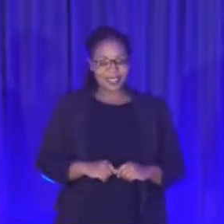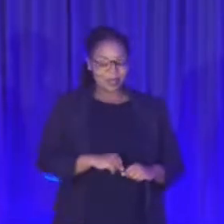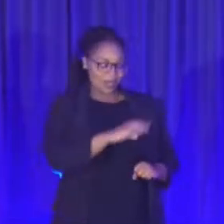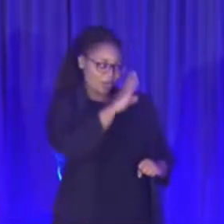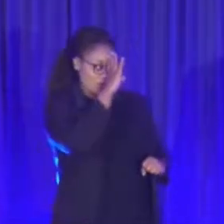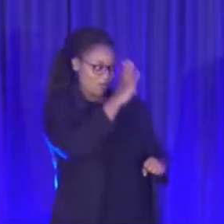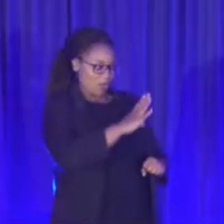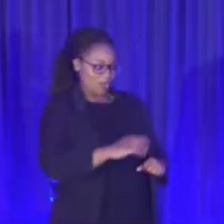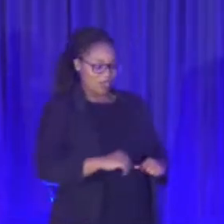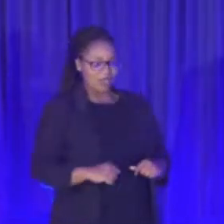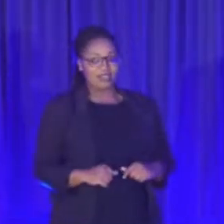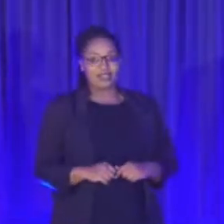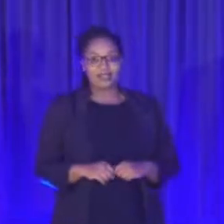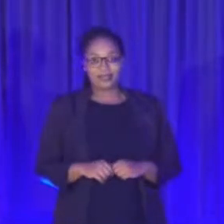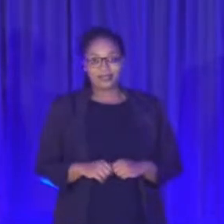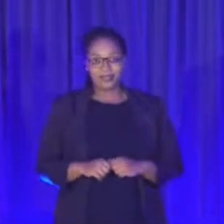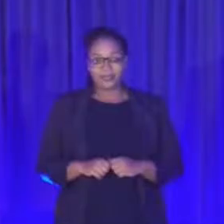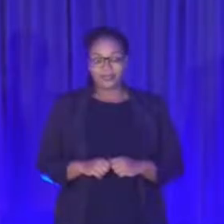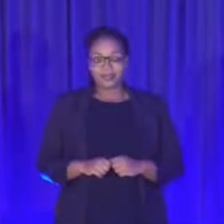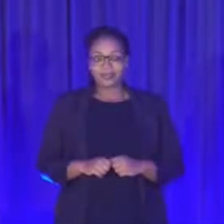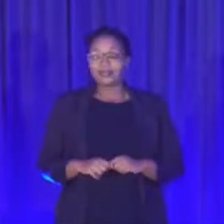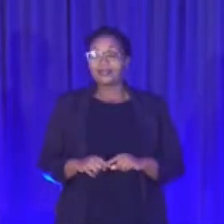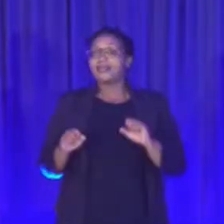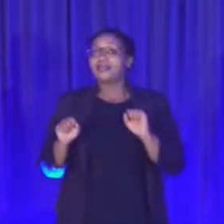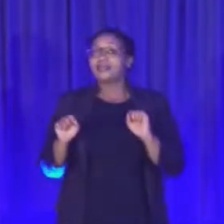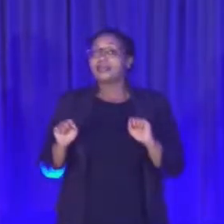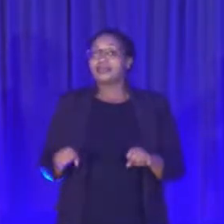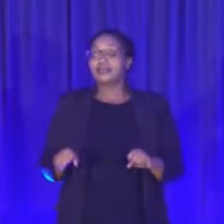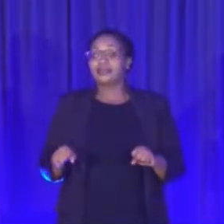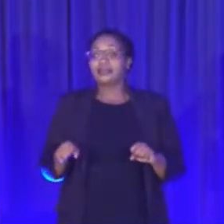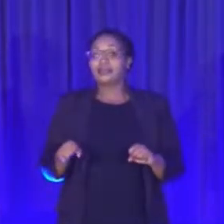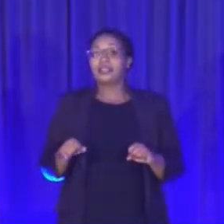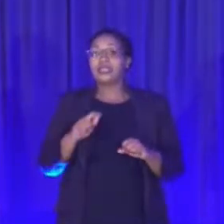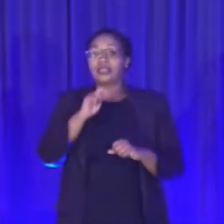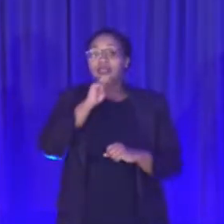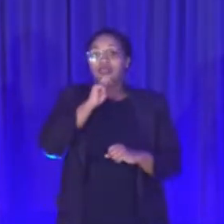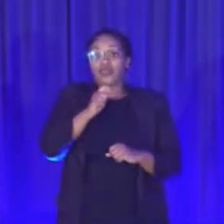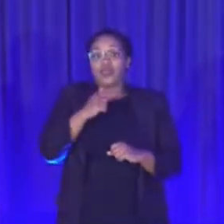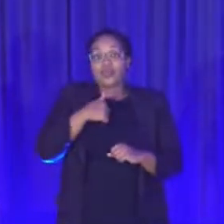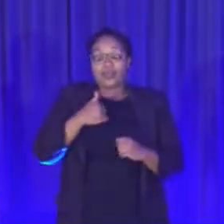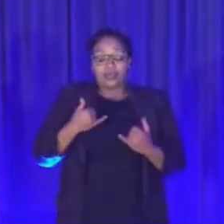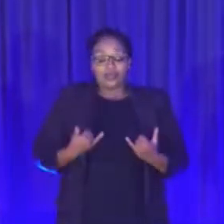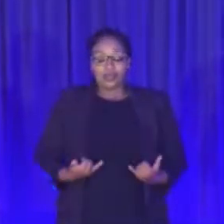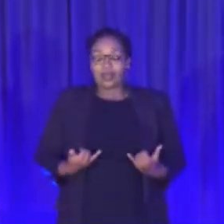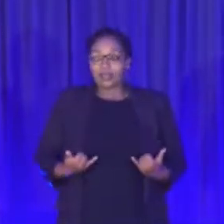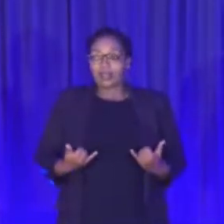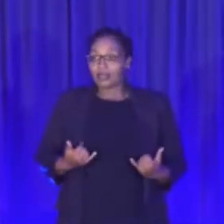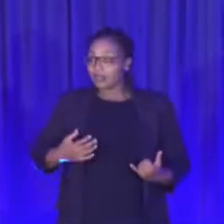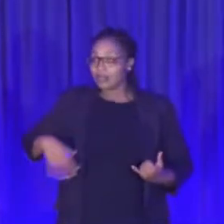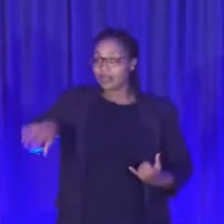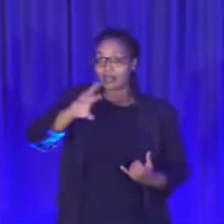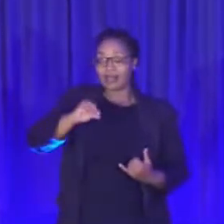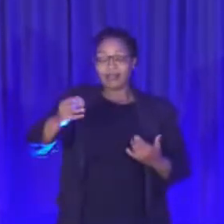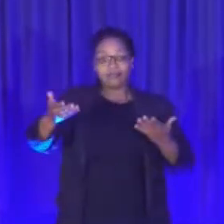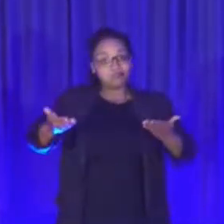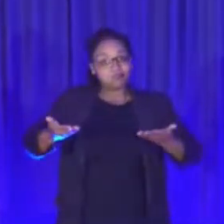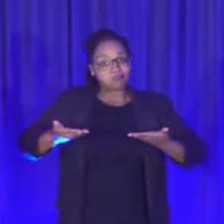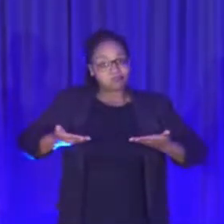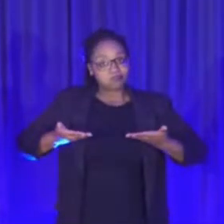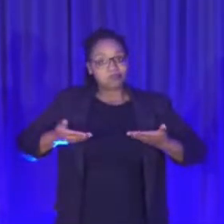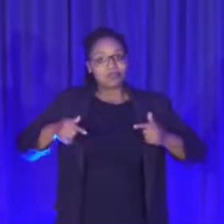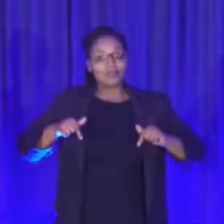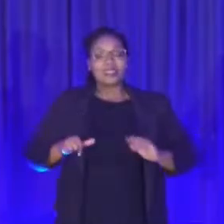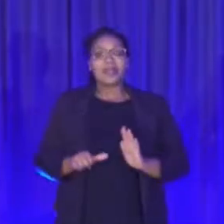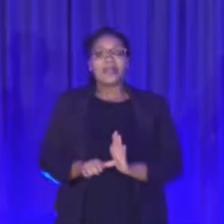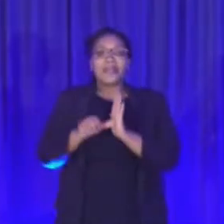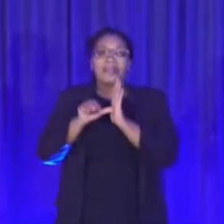Morning. It is a privilege to welcome you to this important